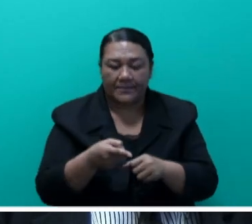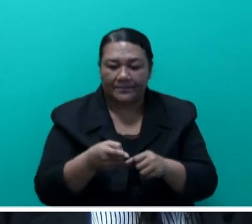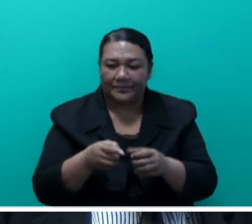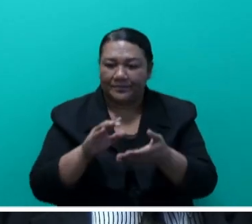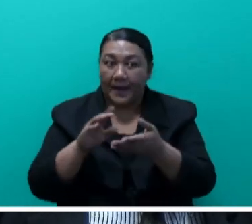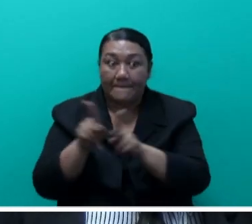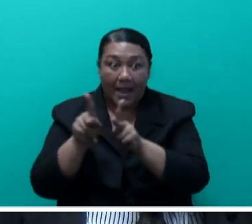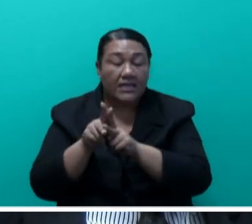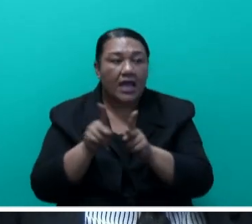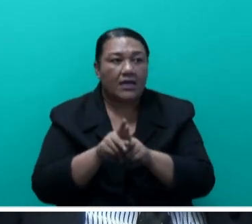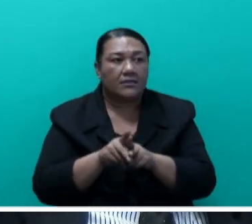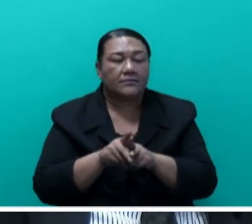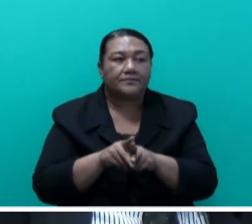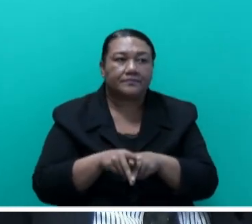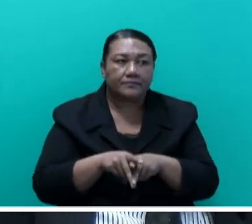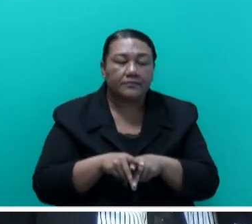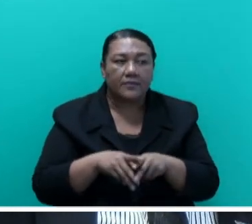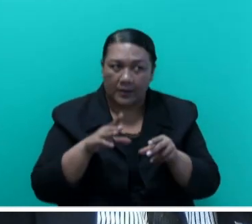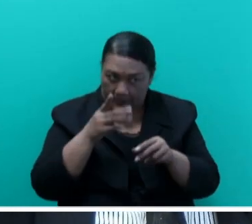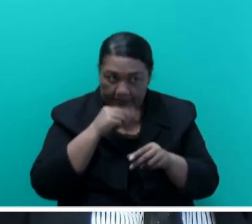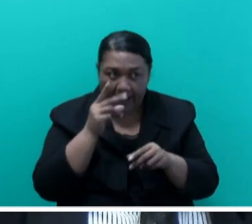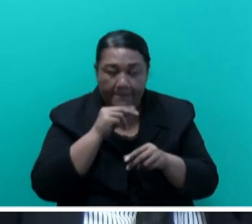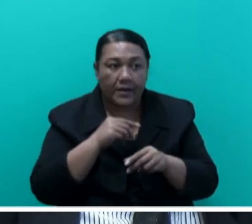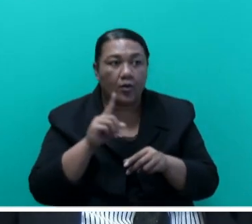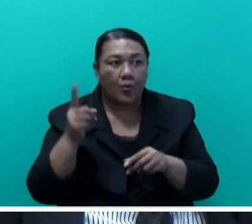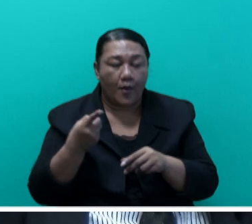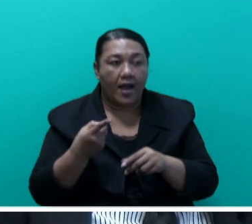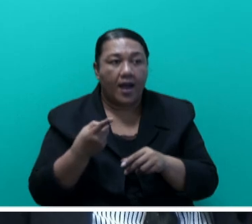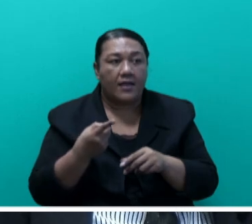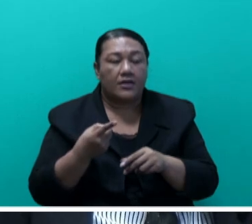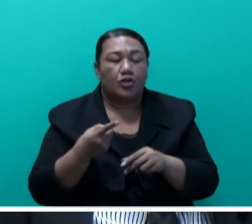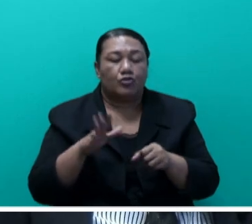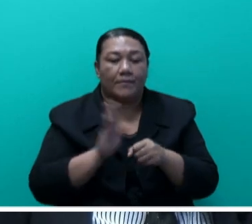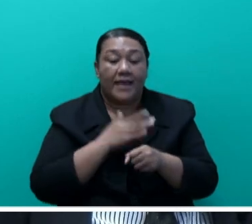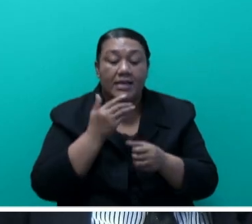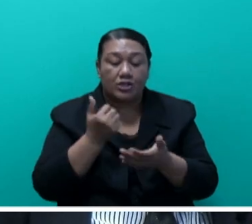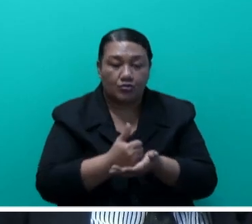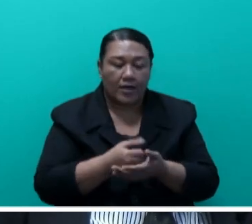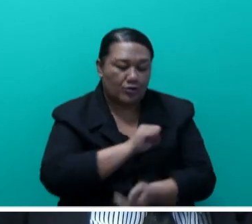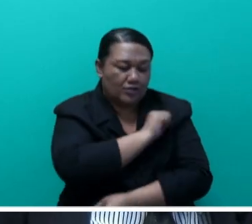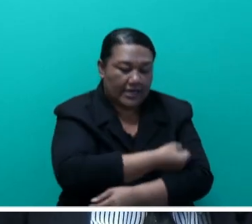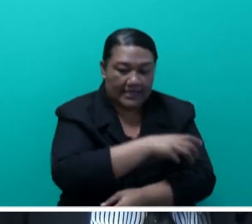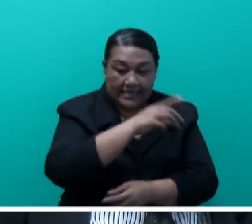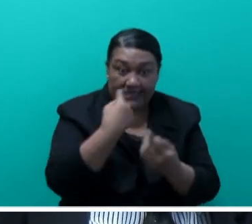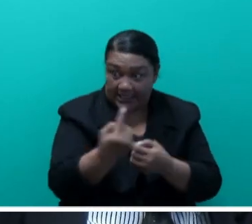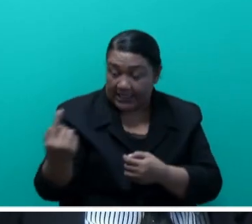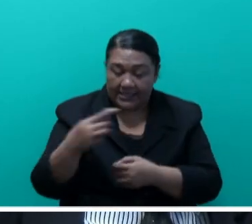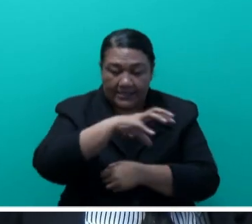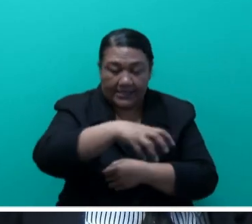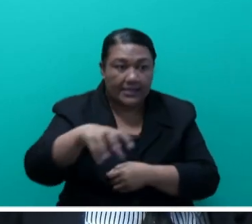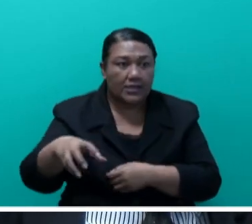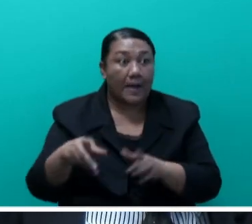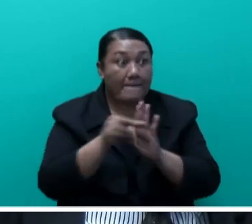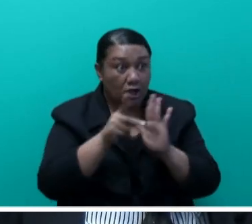collaboration, we will be able to leverage the strengths of each sector to achieve our common goals. The policy highlights